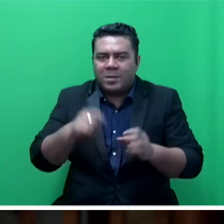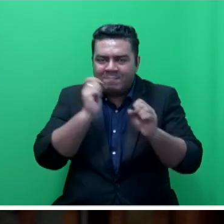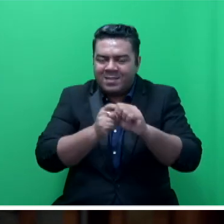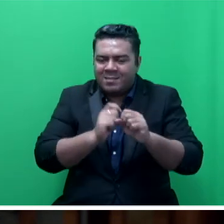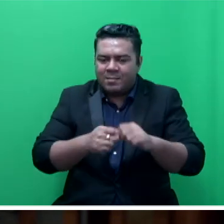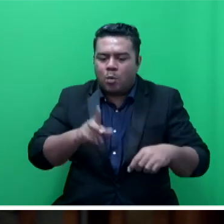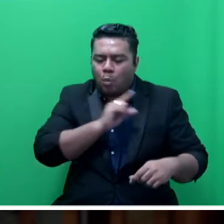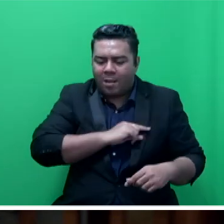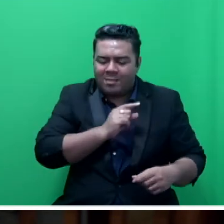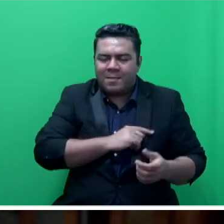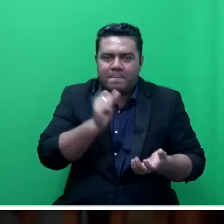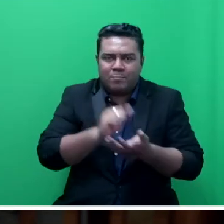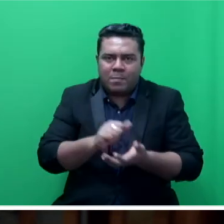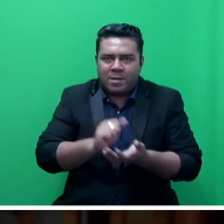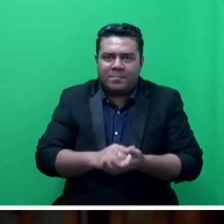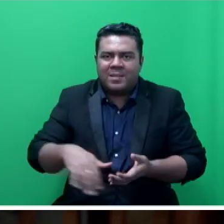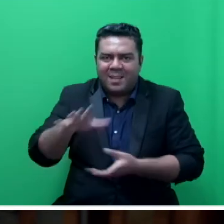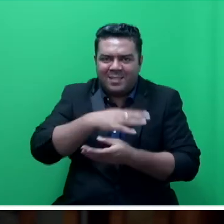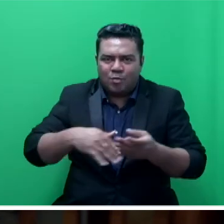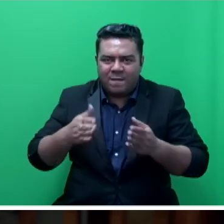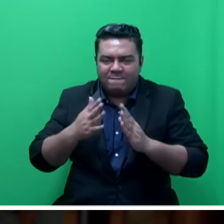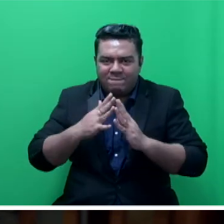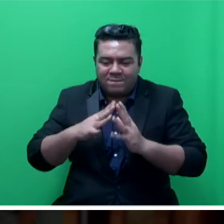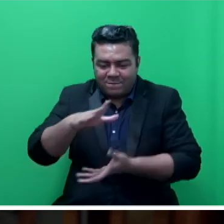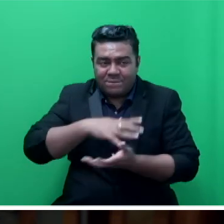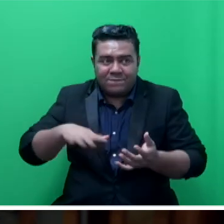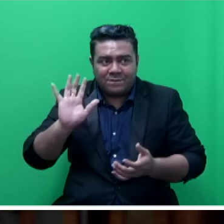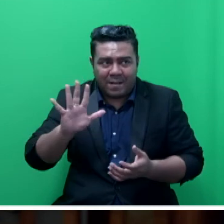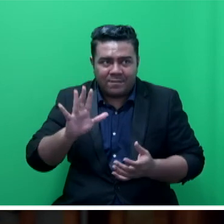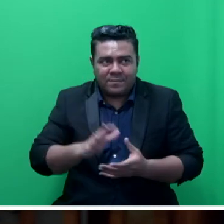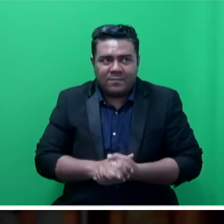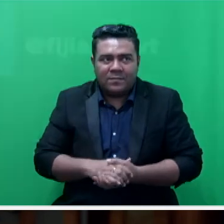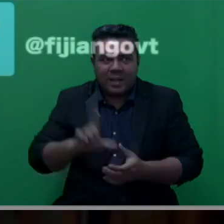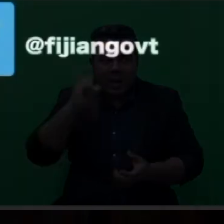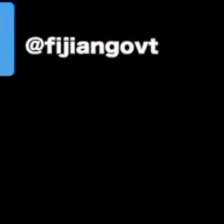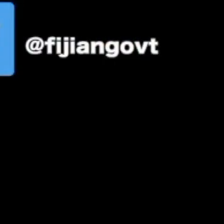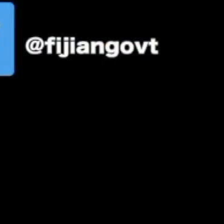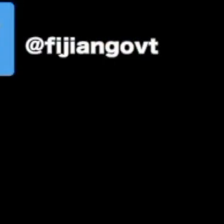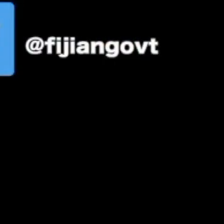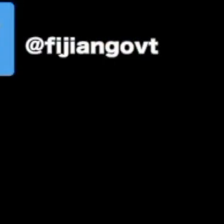build Category 5 standard classrooms, Mr. Speaker, sir.